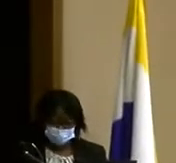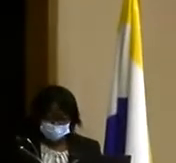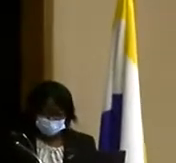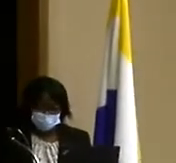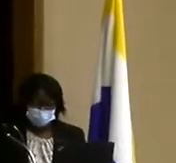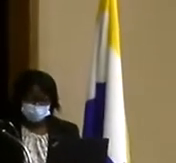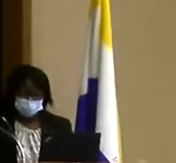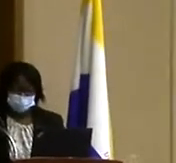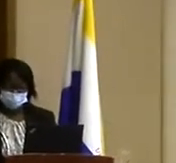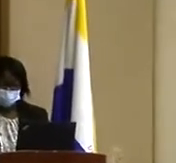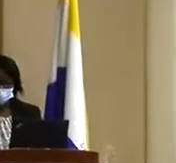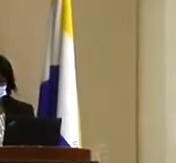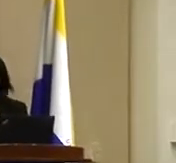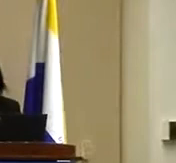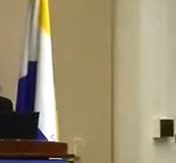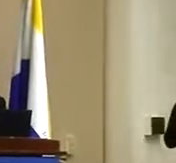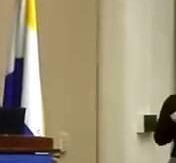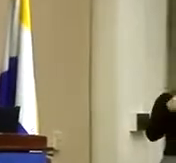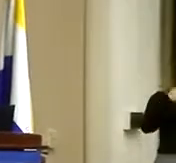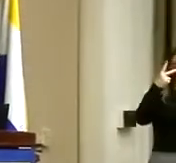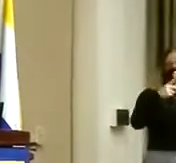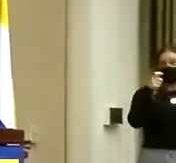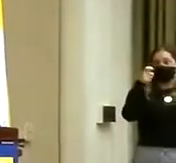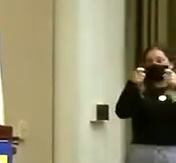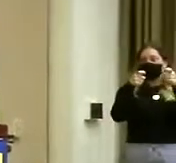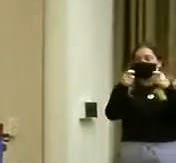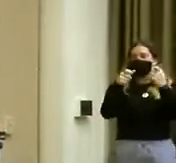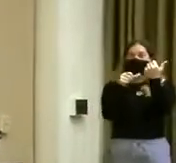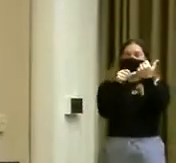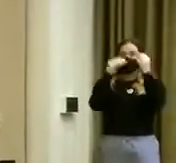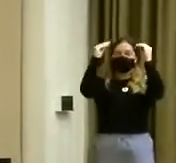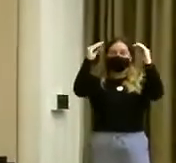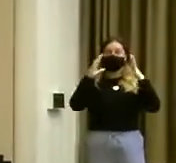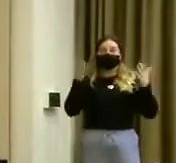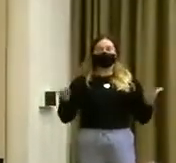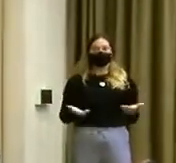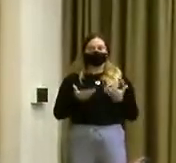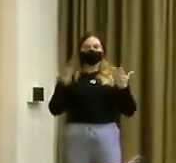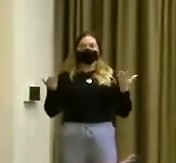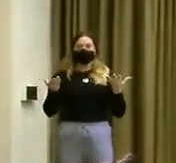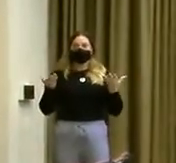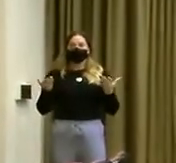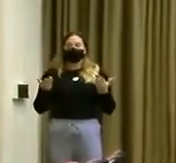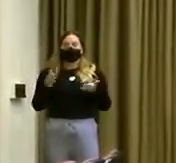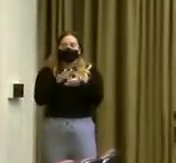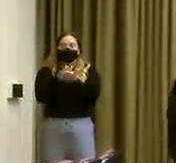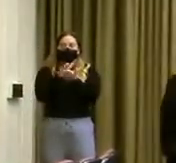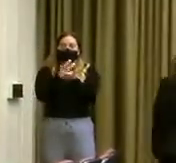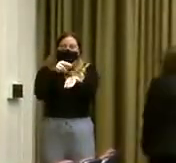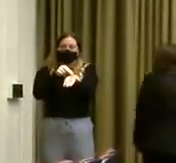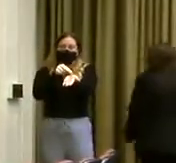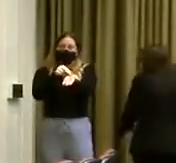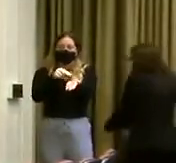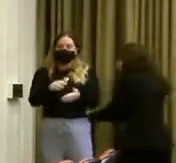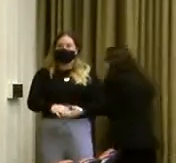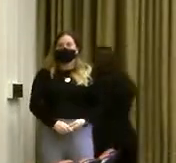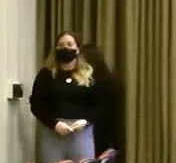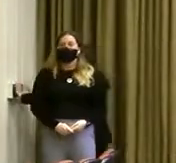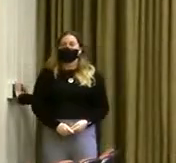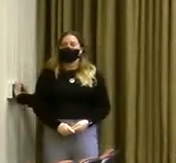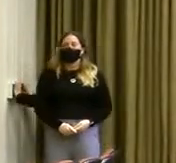as well as being the program director and assistant professor here at the School of Nursing. And you